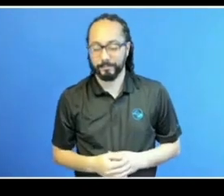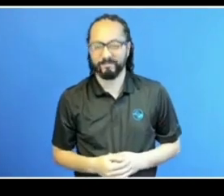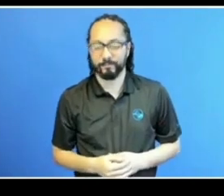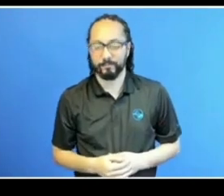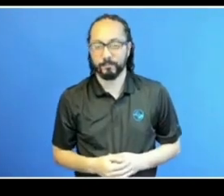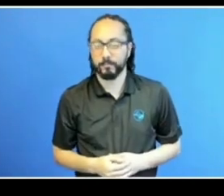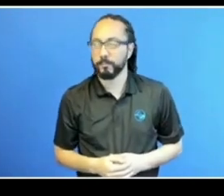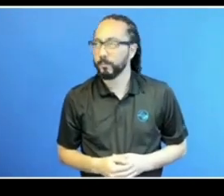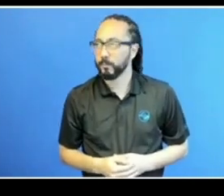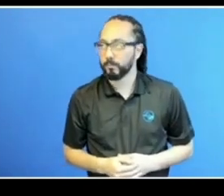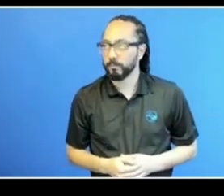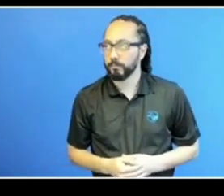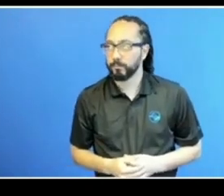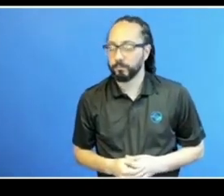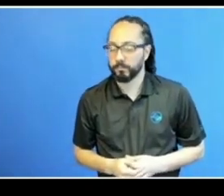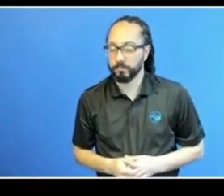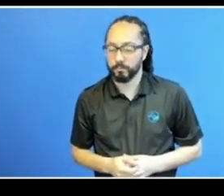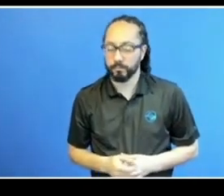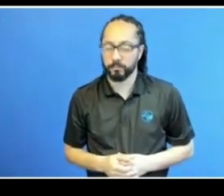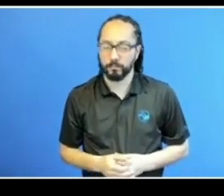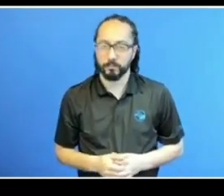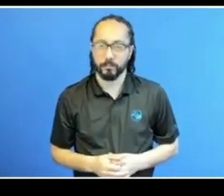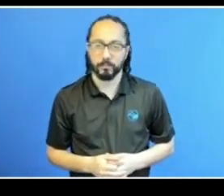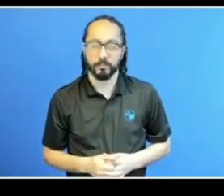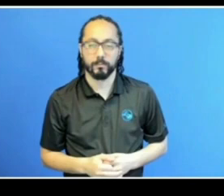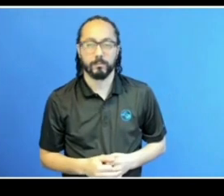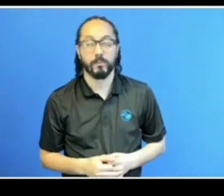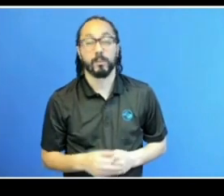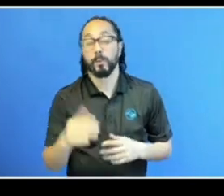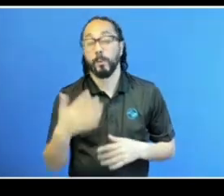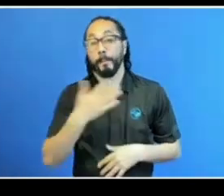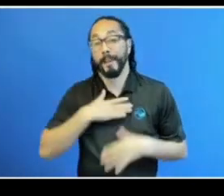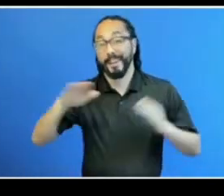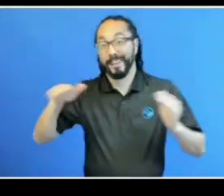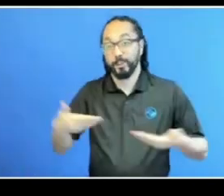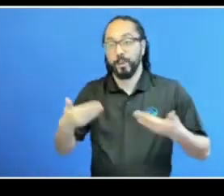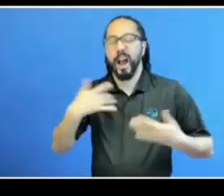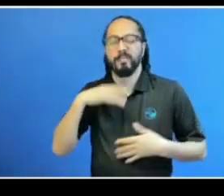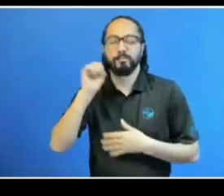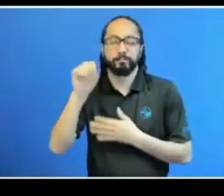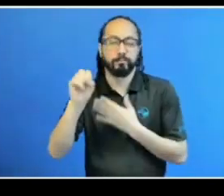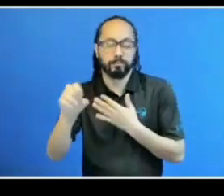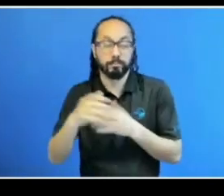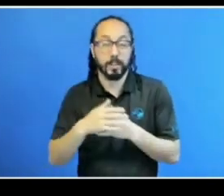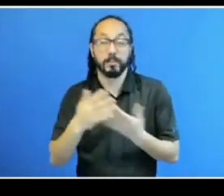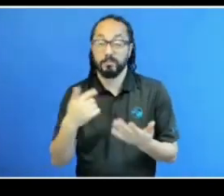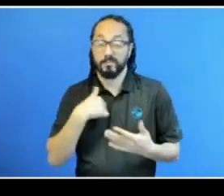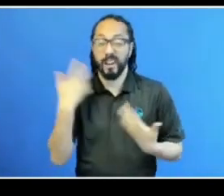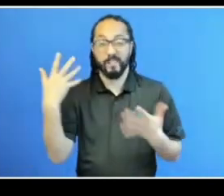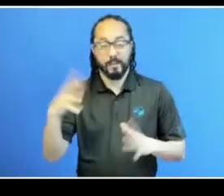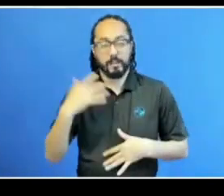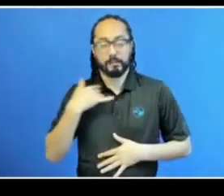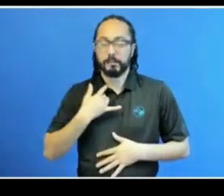previous question, my experiences with my own mental health challenges, including